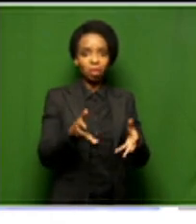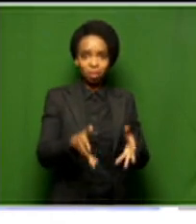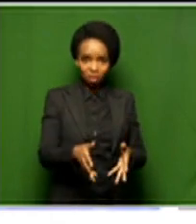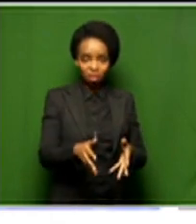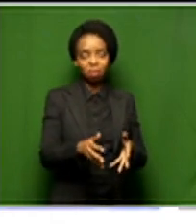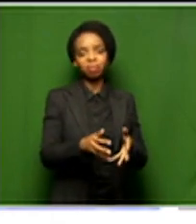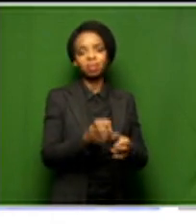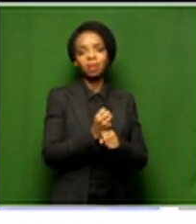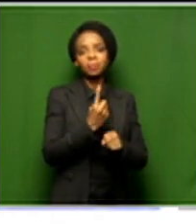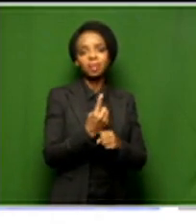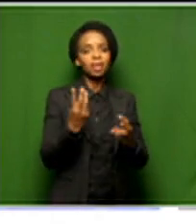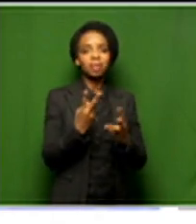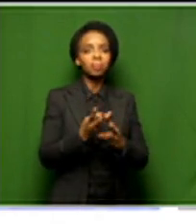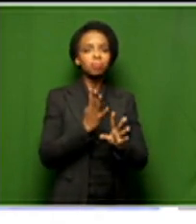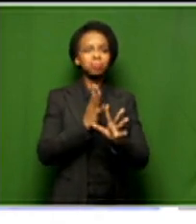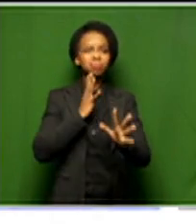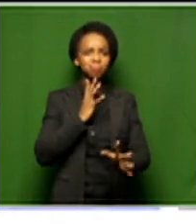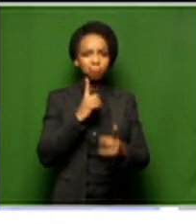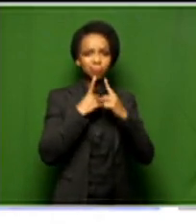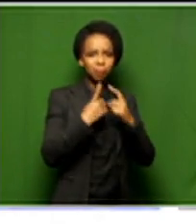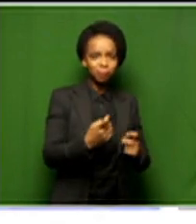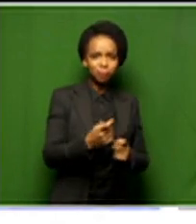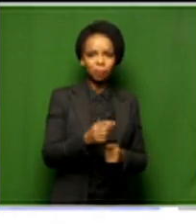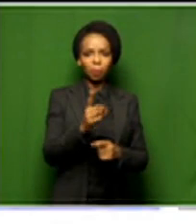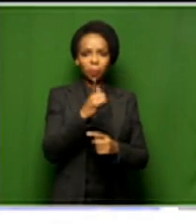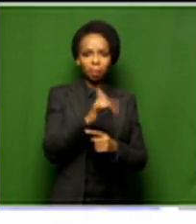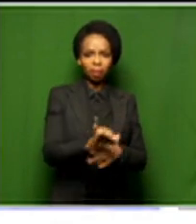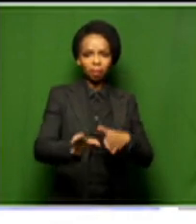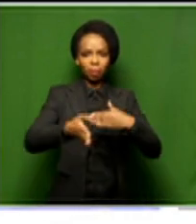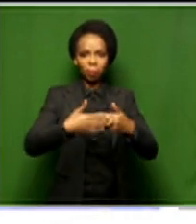complaining that the voting station might close before they vote.